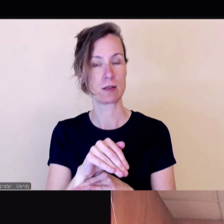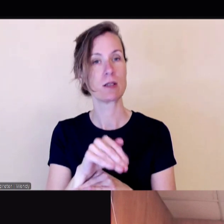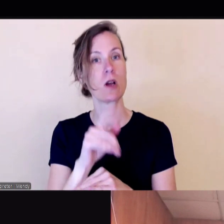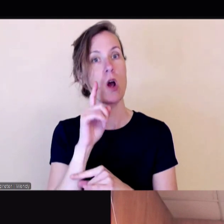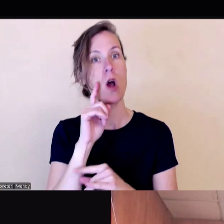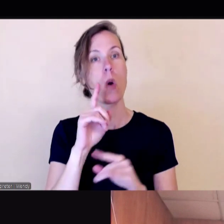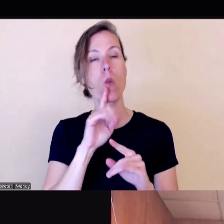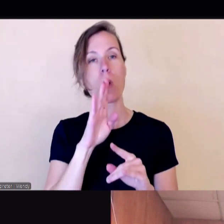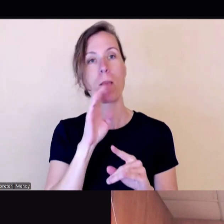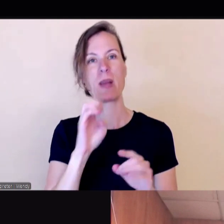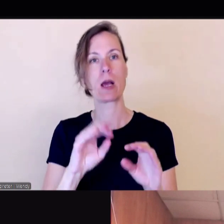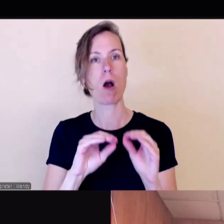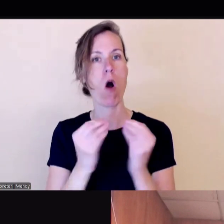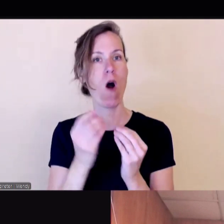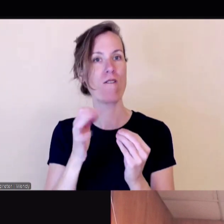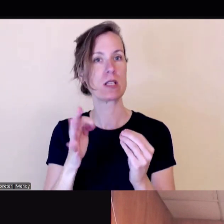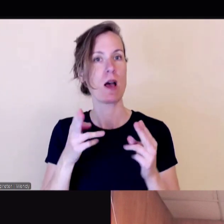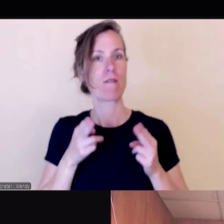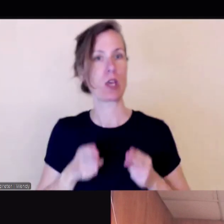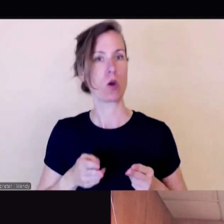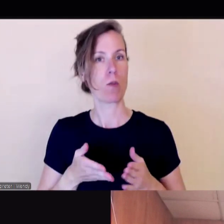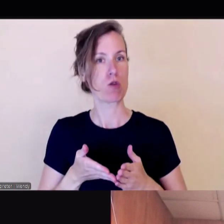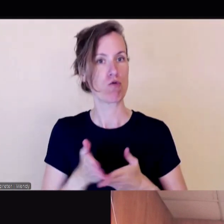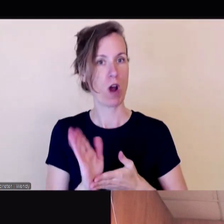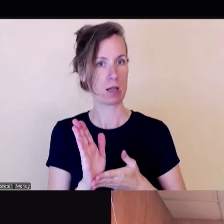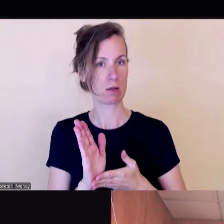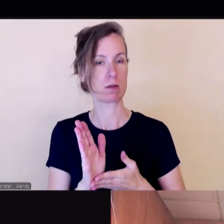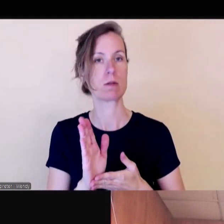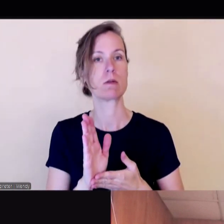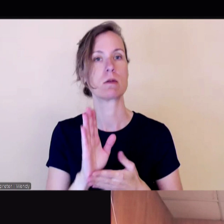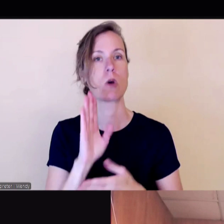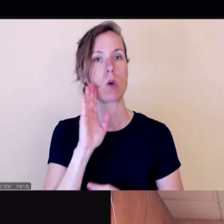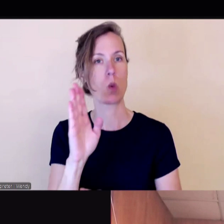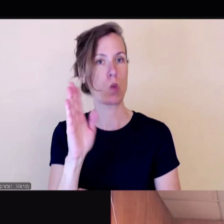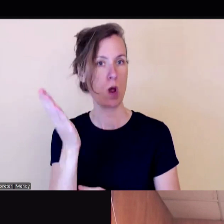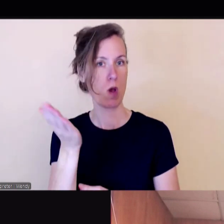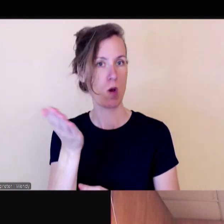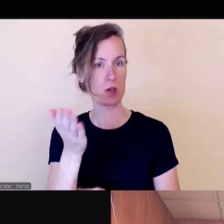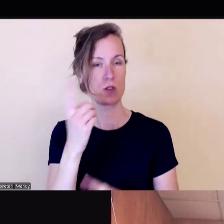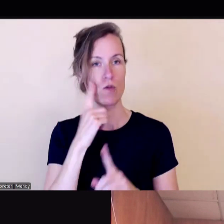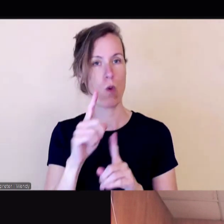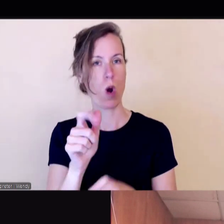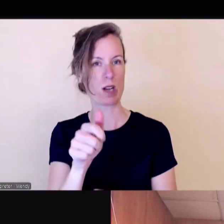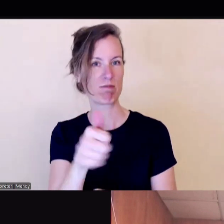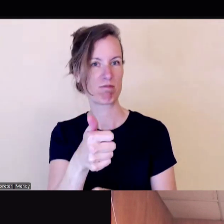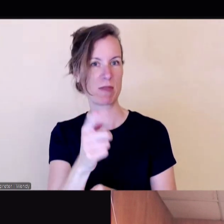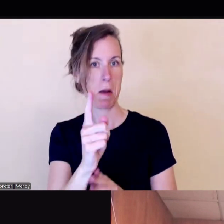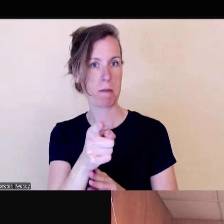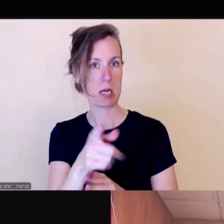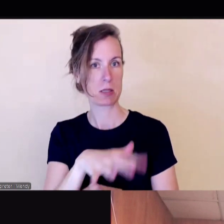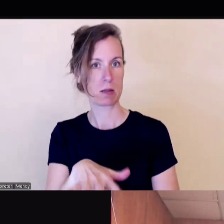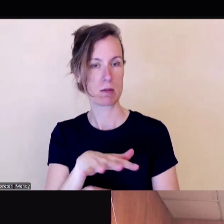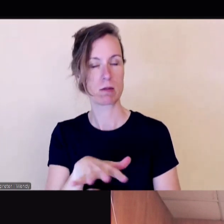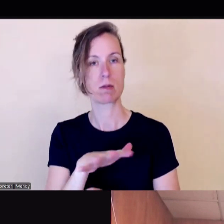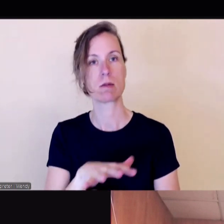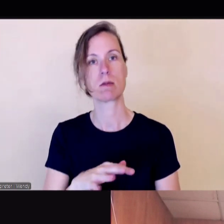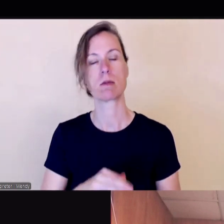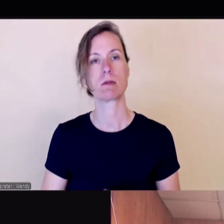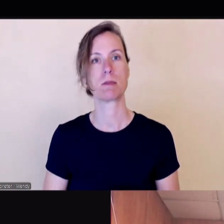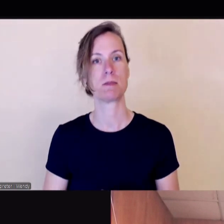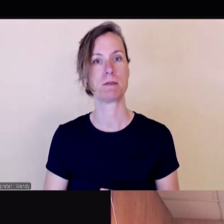Rights. They're going to present for approximately 10 minutes, and then we